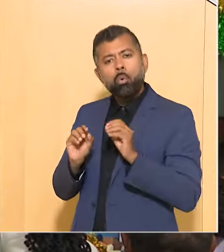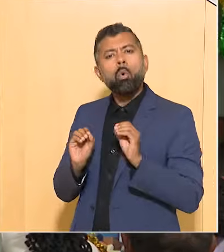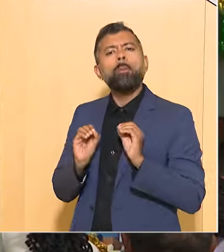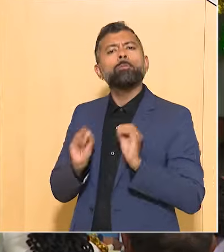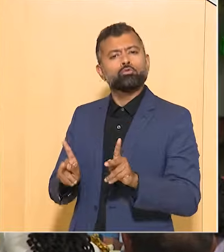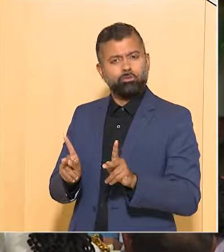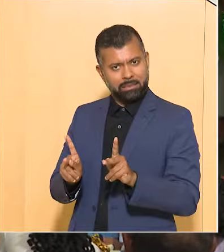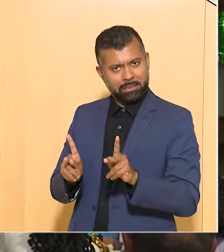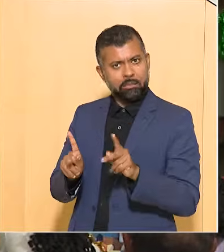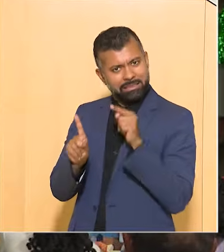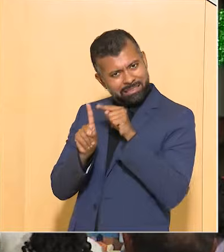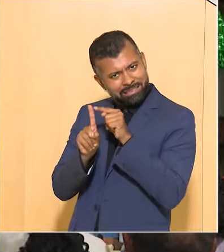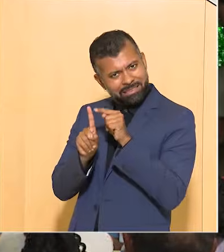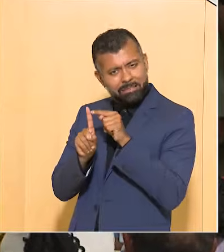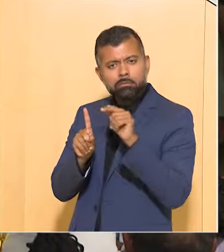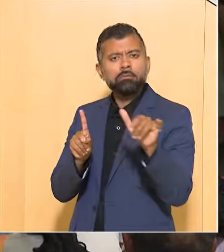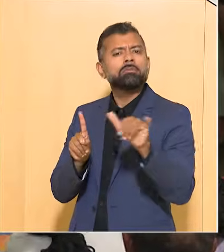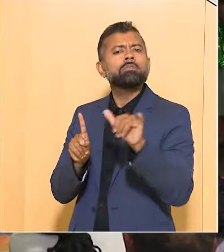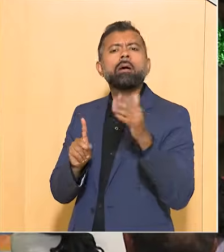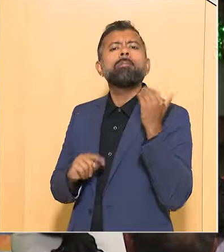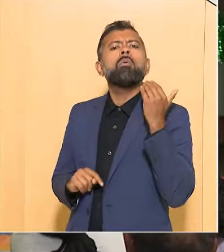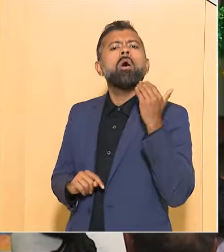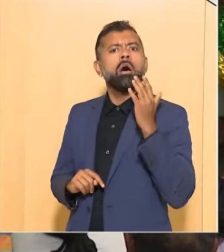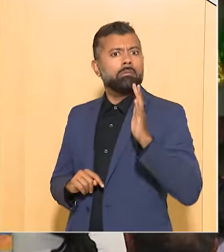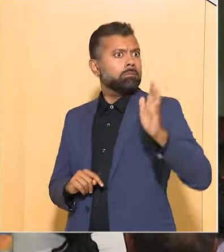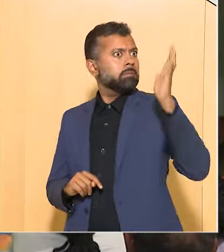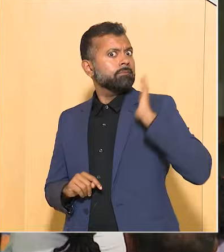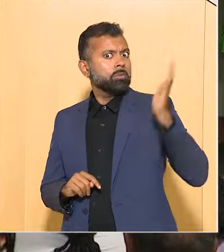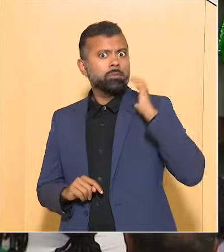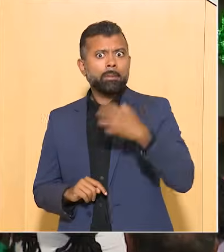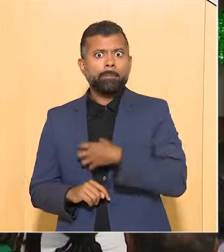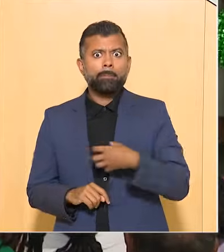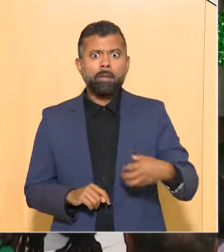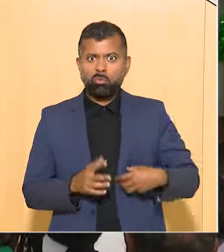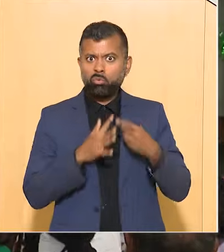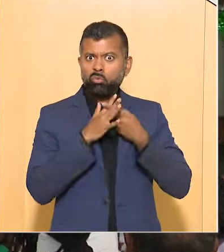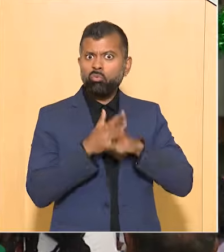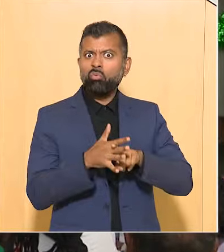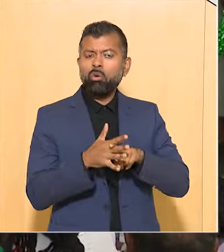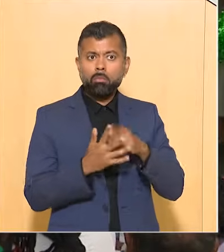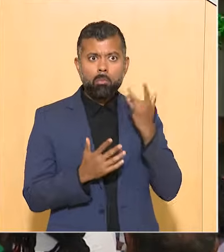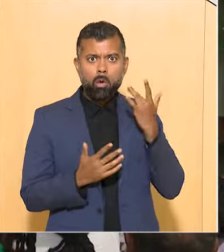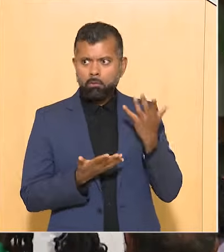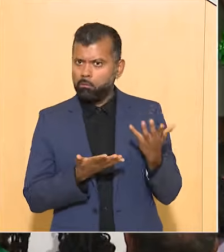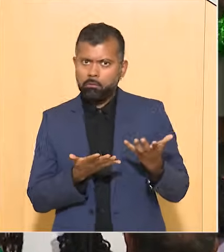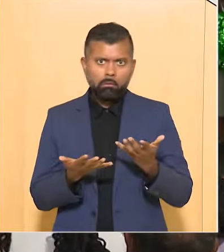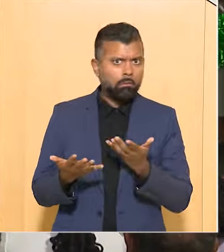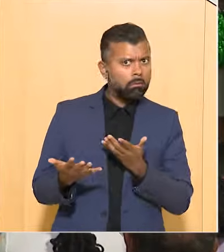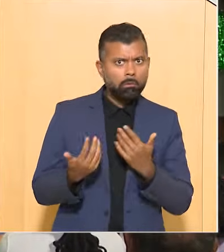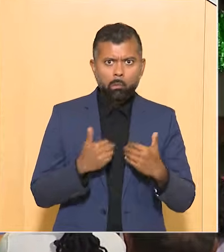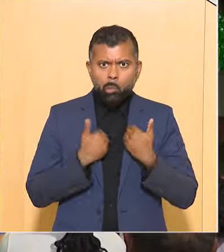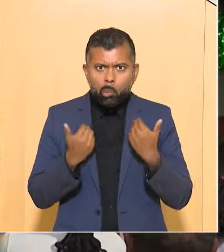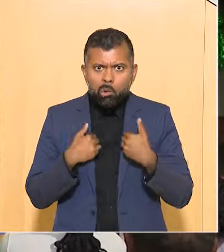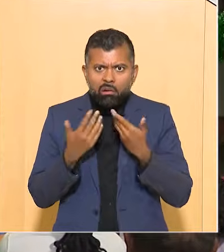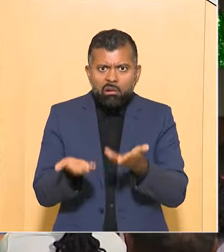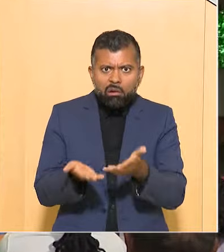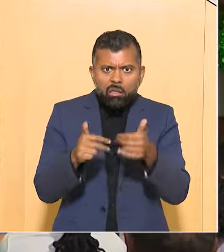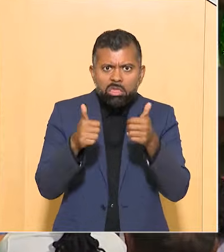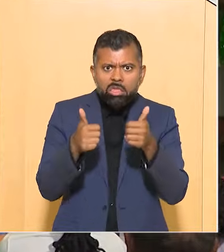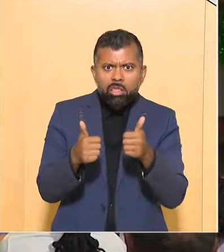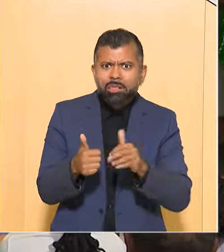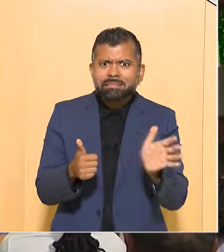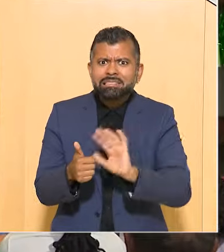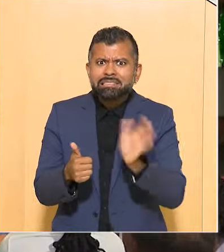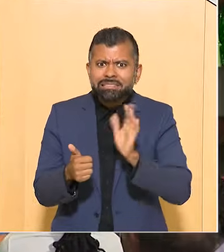those years ago. In a city as prosperous as ours and with the values that we have, we think